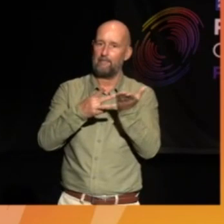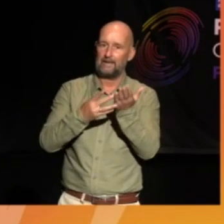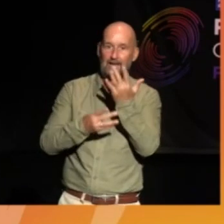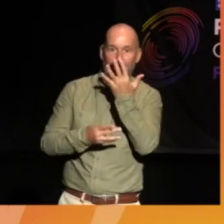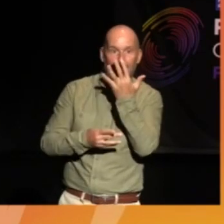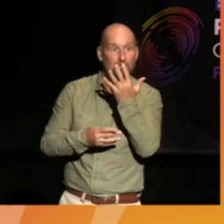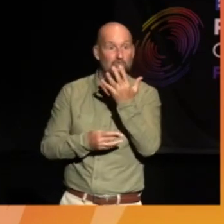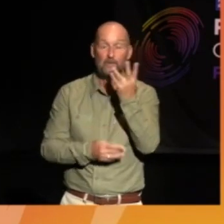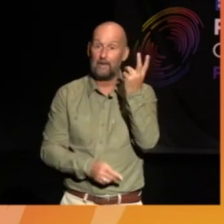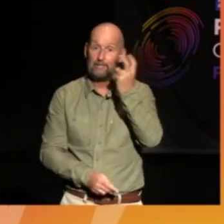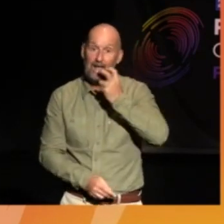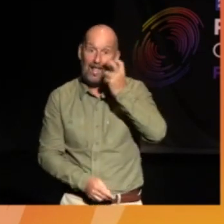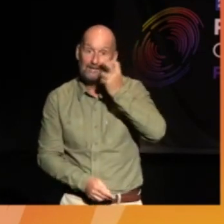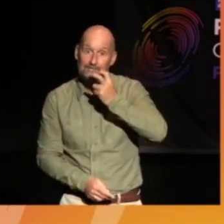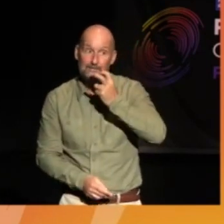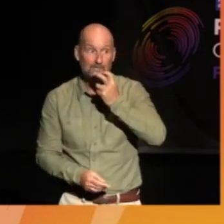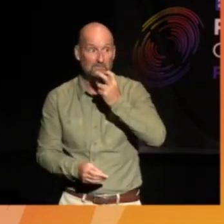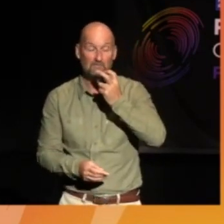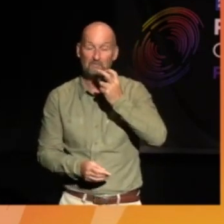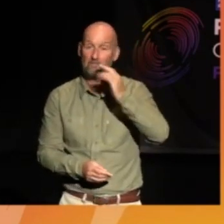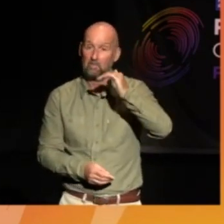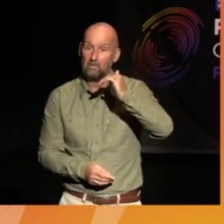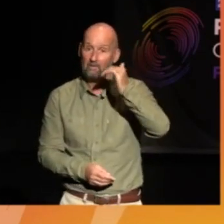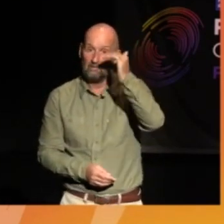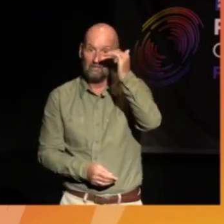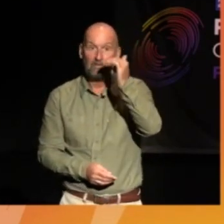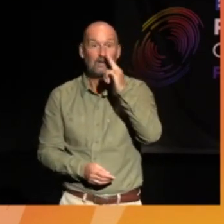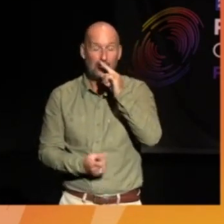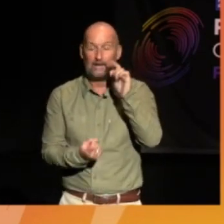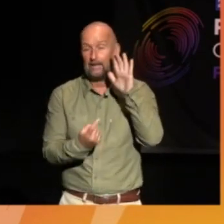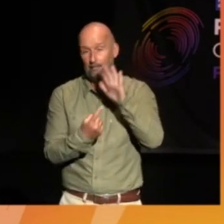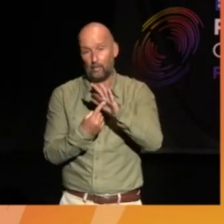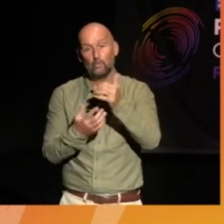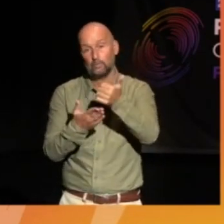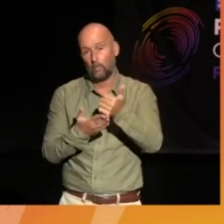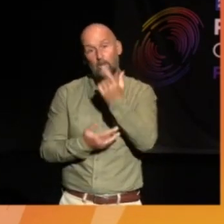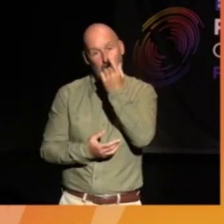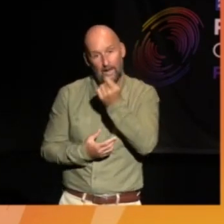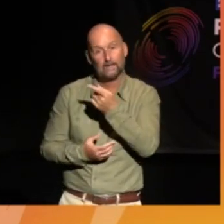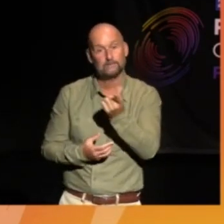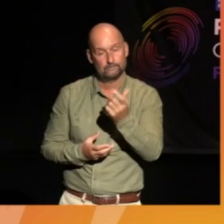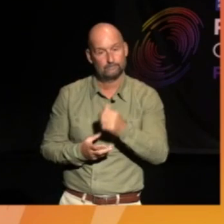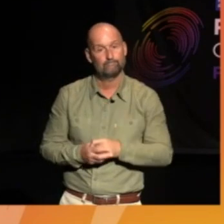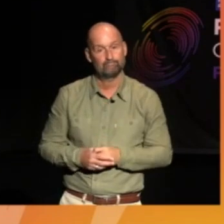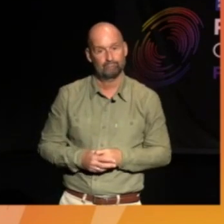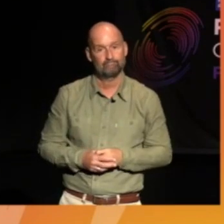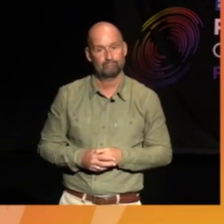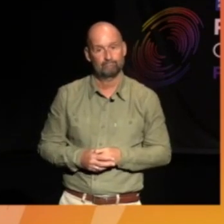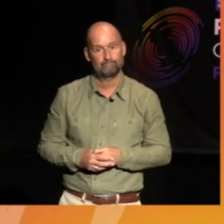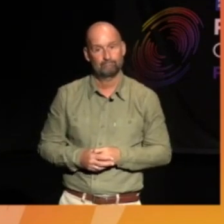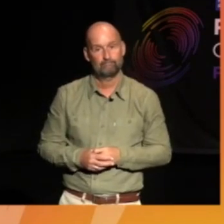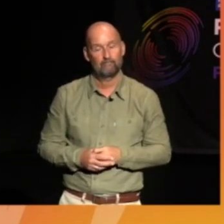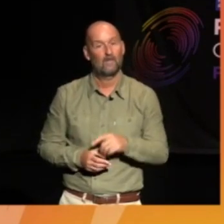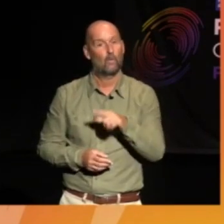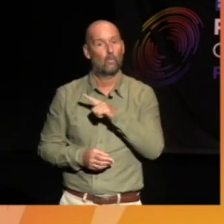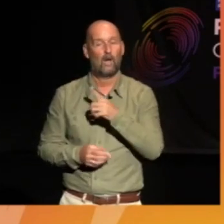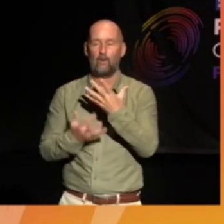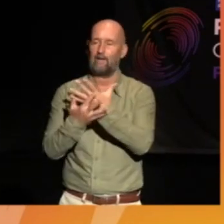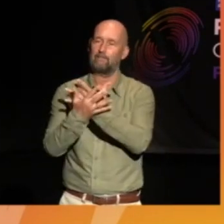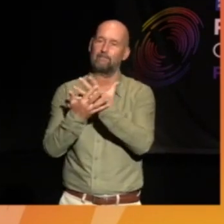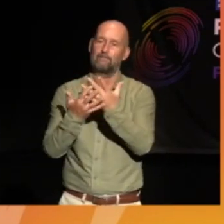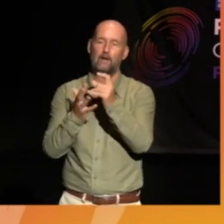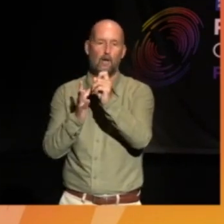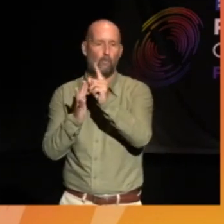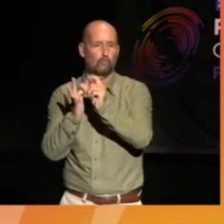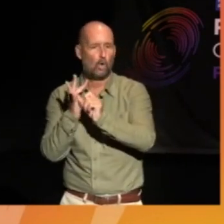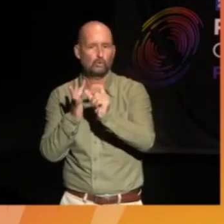person, can play very important role. First of all, everybody is using many products, as I said before, which